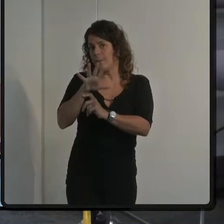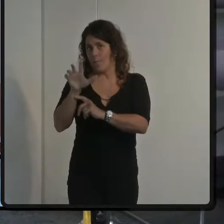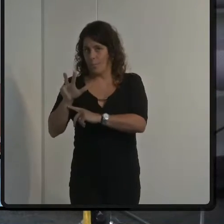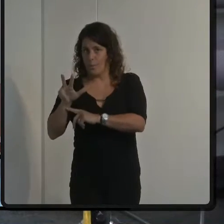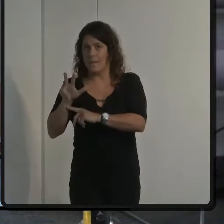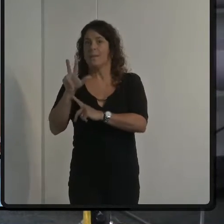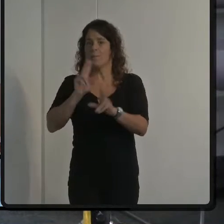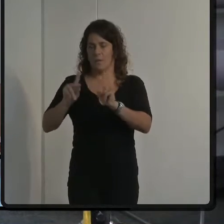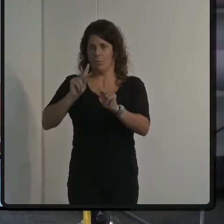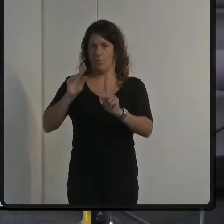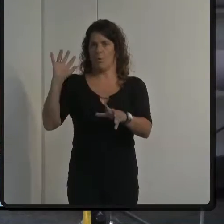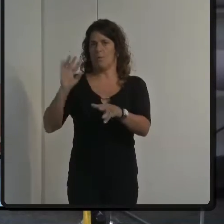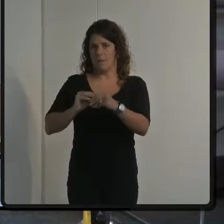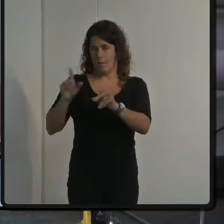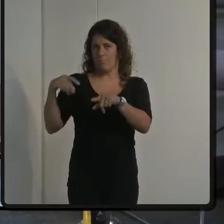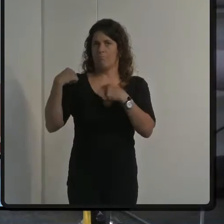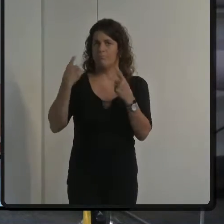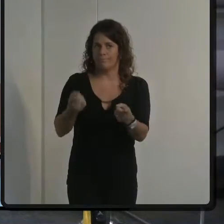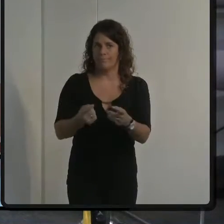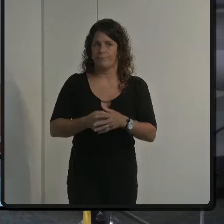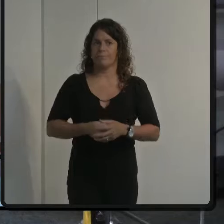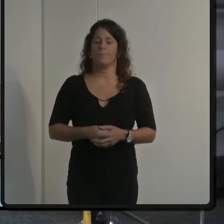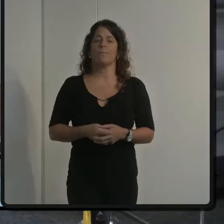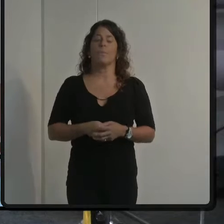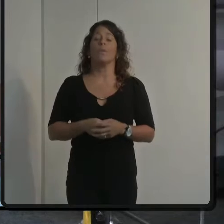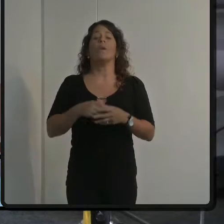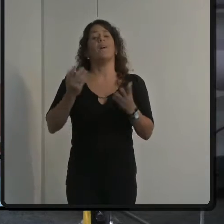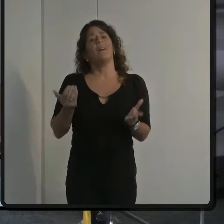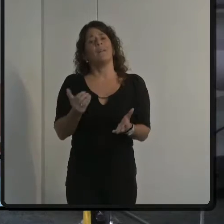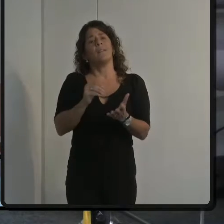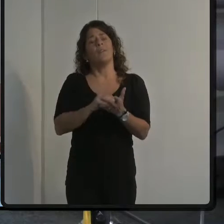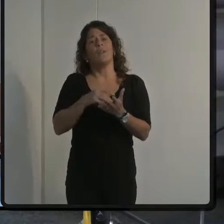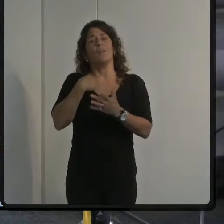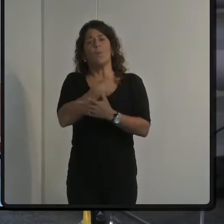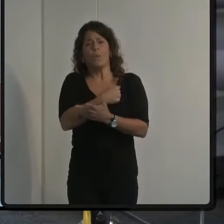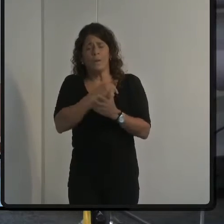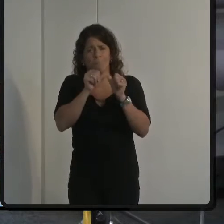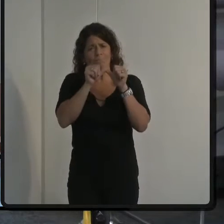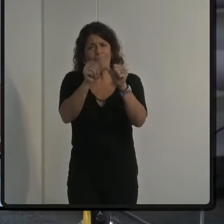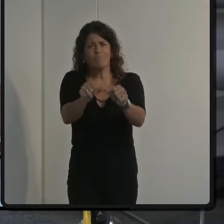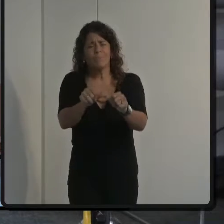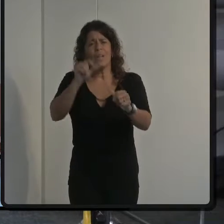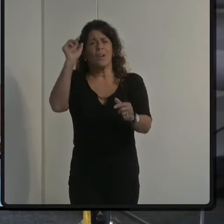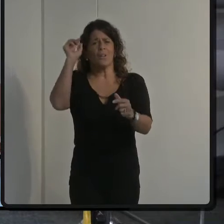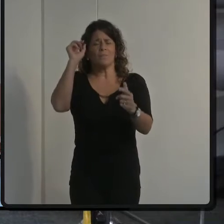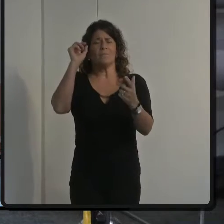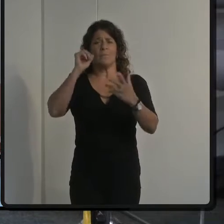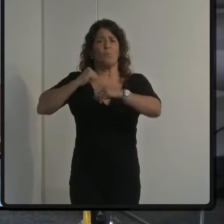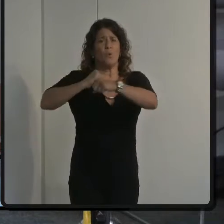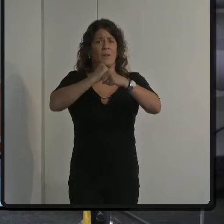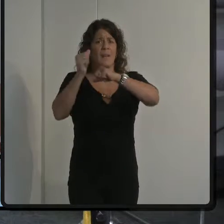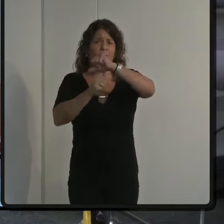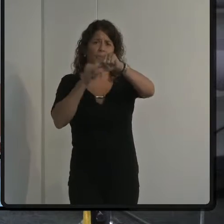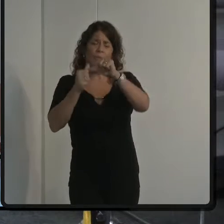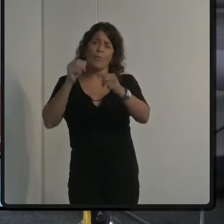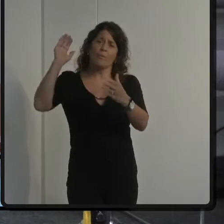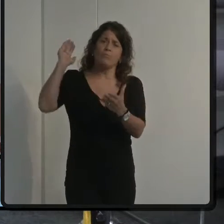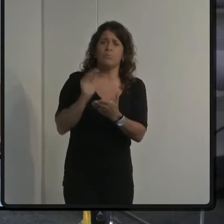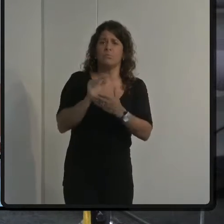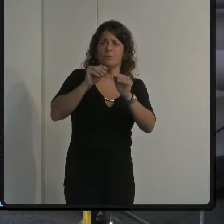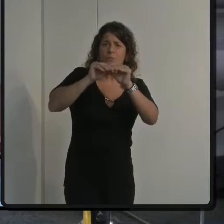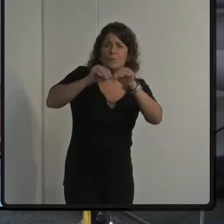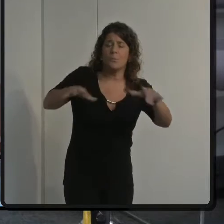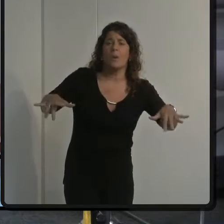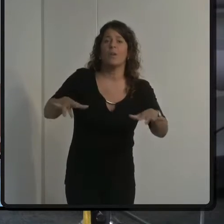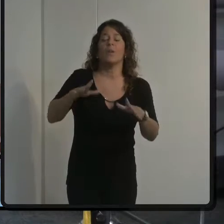7,653 today. Again, we must act to decrease disease transmission, which will ultimately allow the